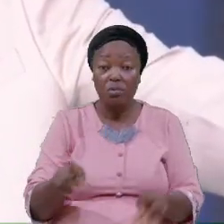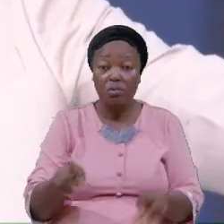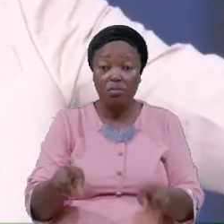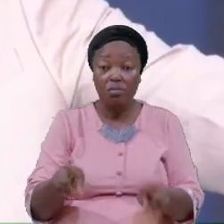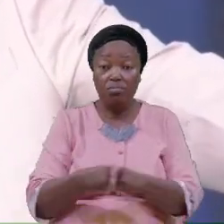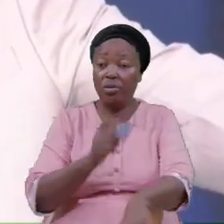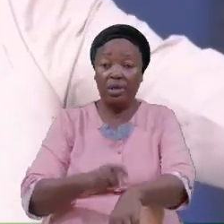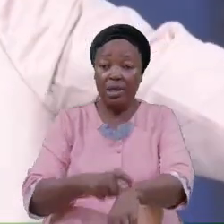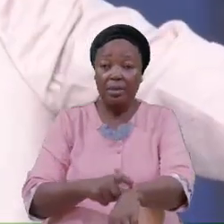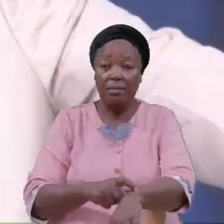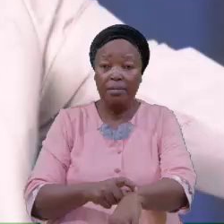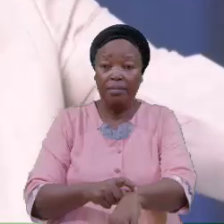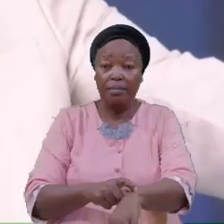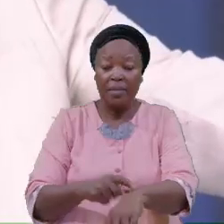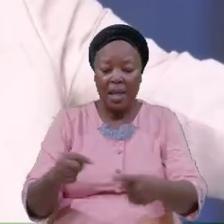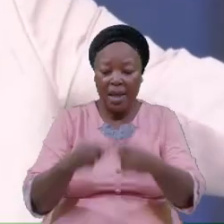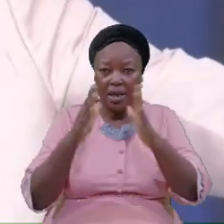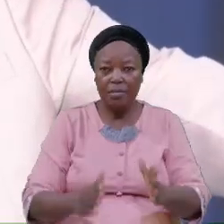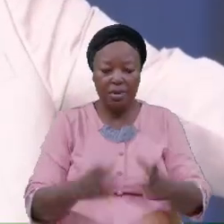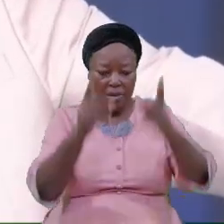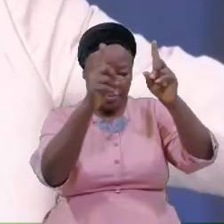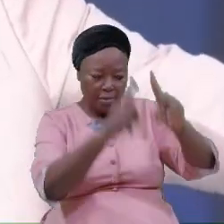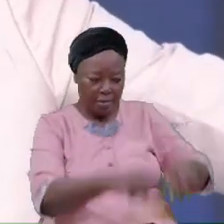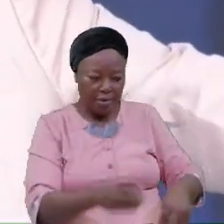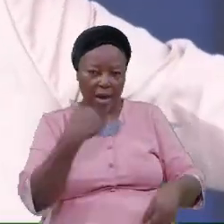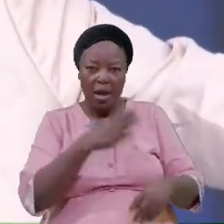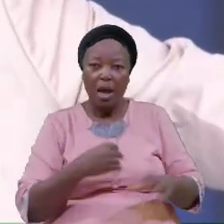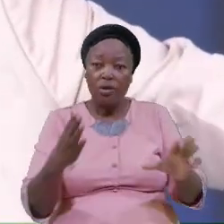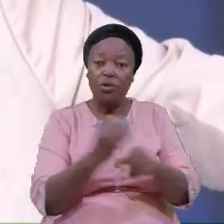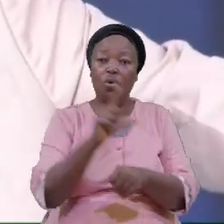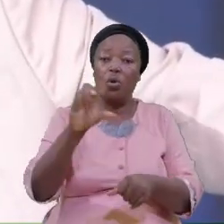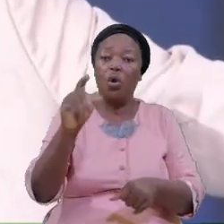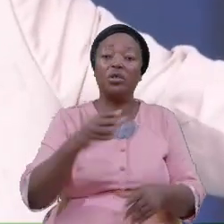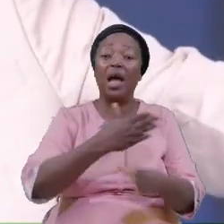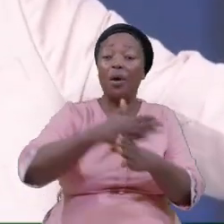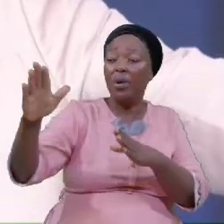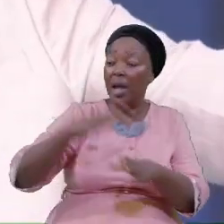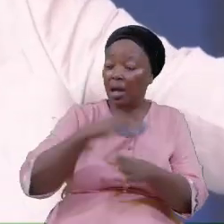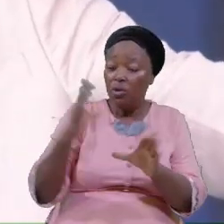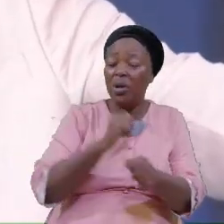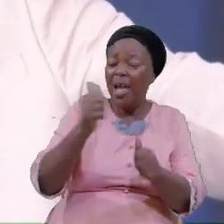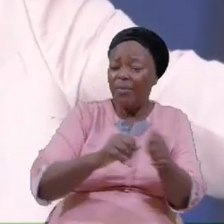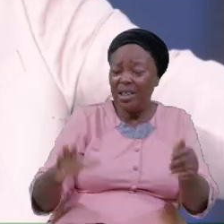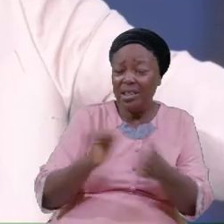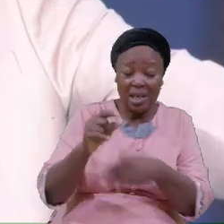army enemies came and took Lot away and took everything he had